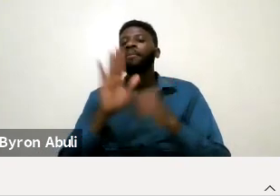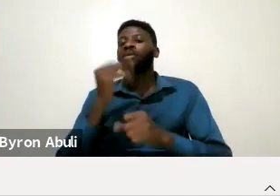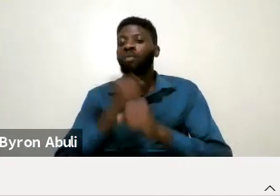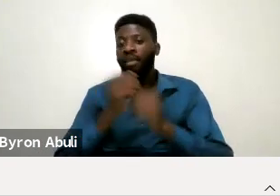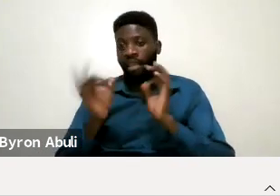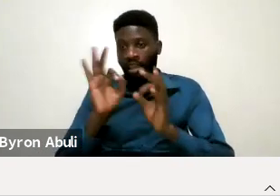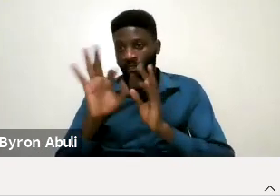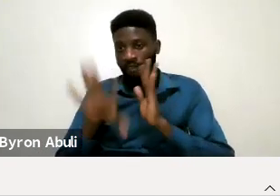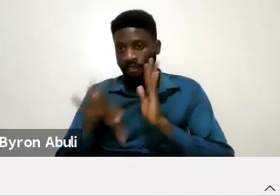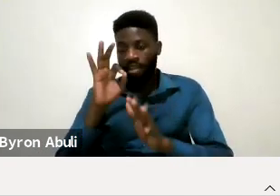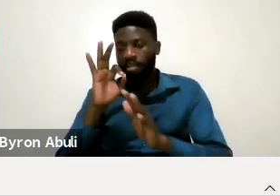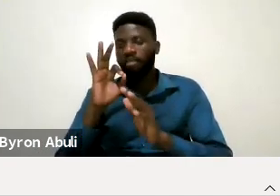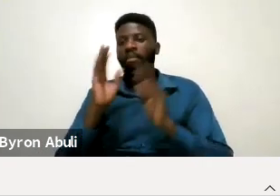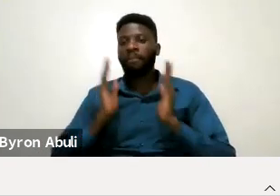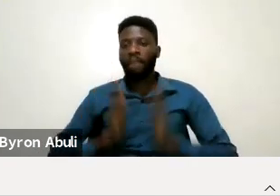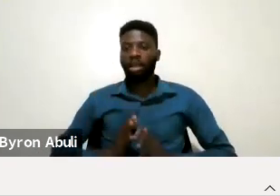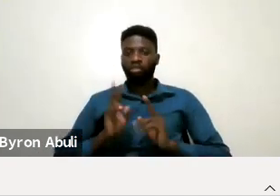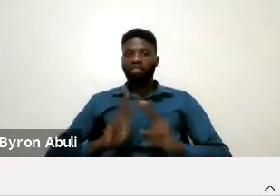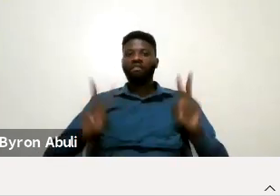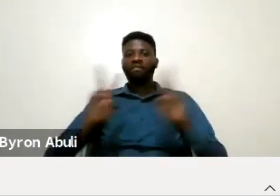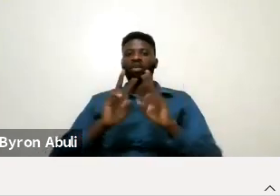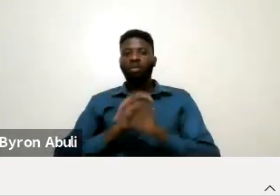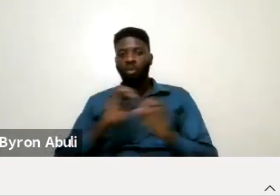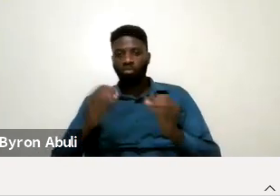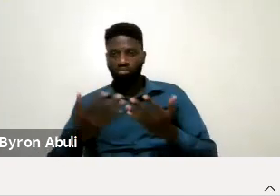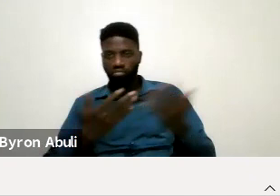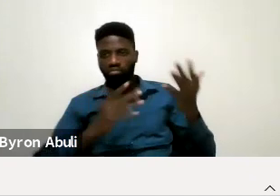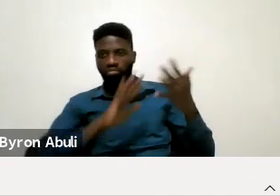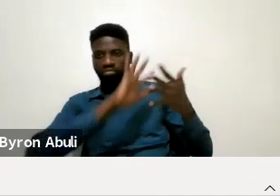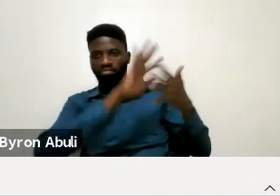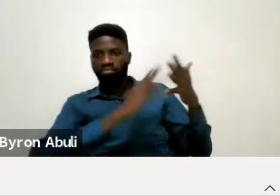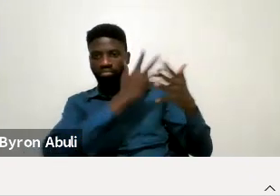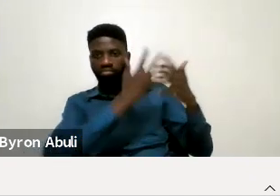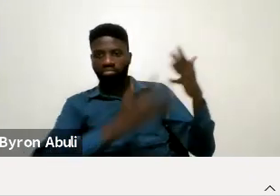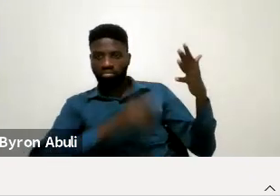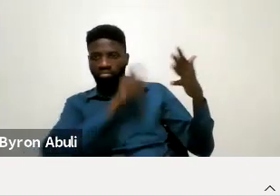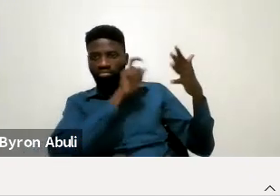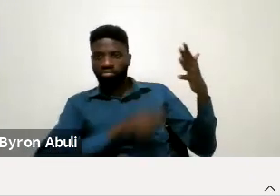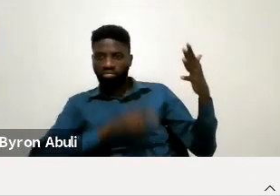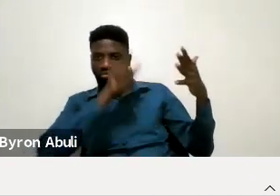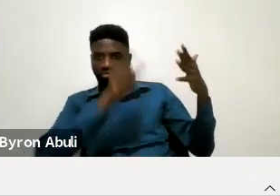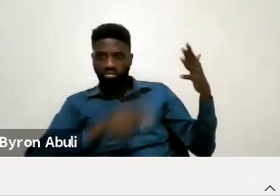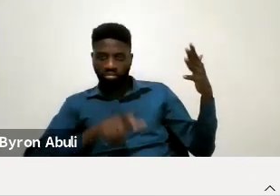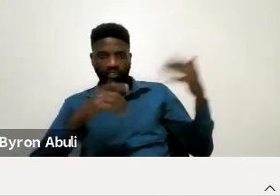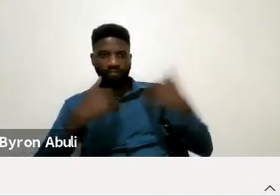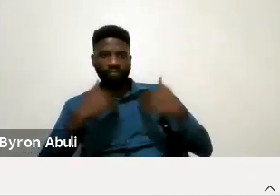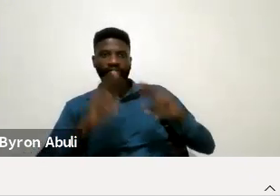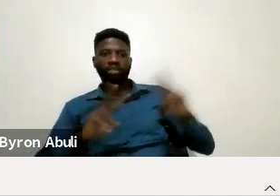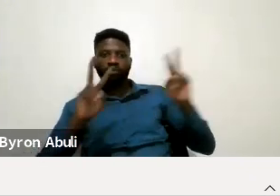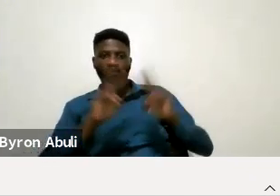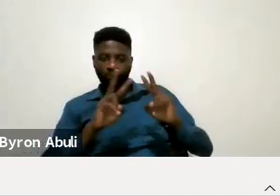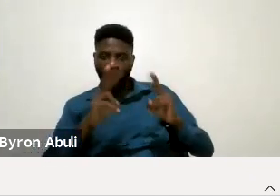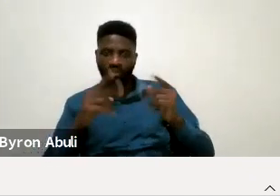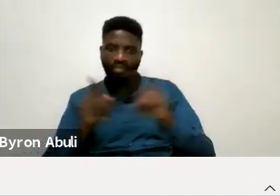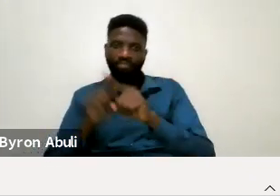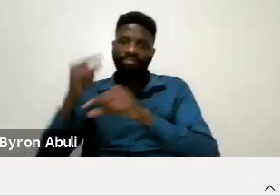values now, there's a table there. I think this slide is going to, you can look at those values and even Google more and identify a few. You don't have to have